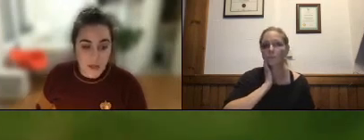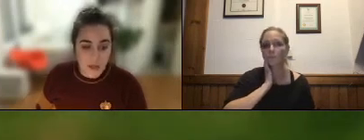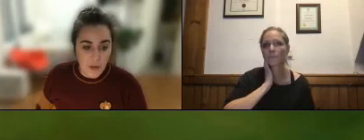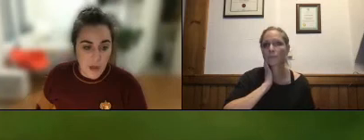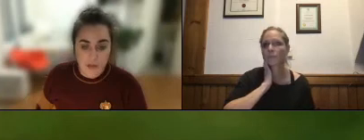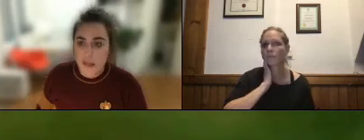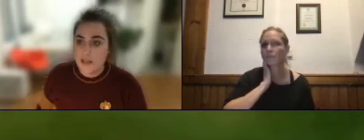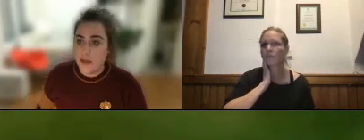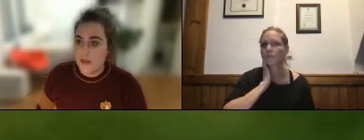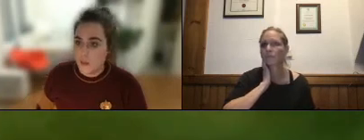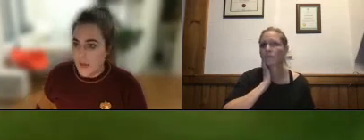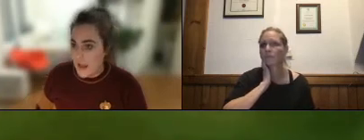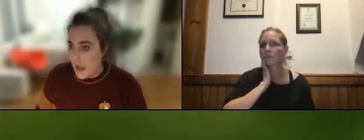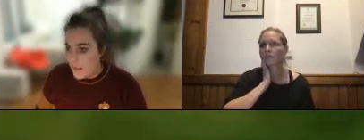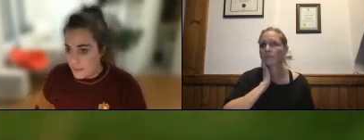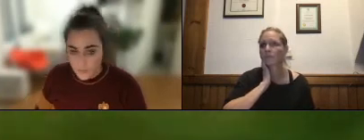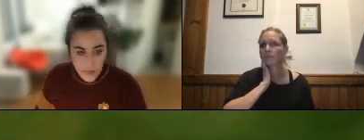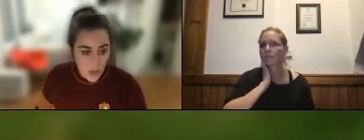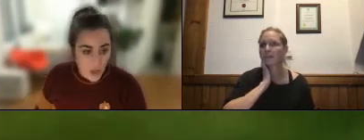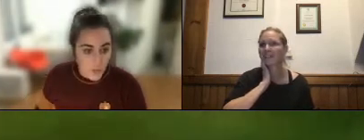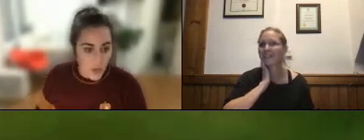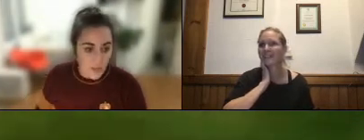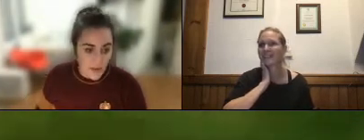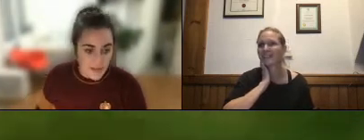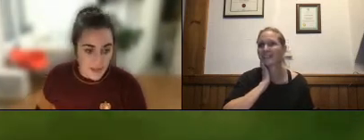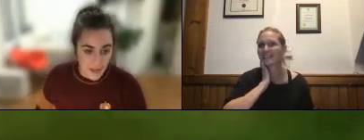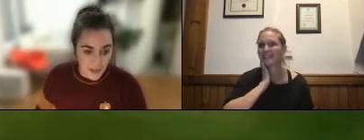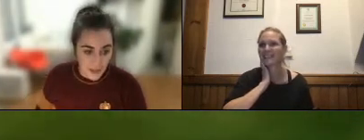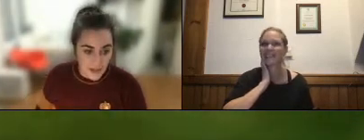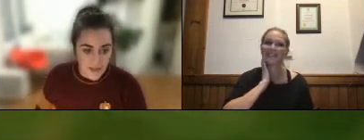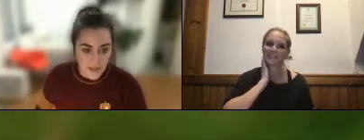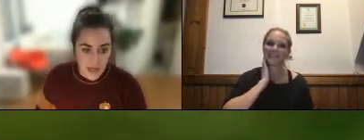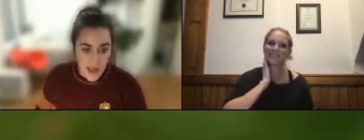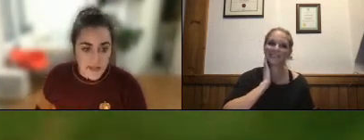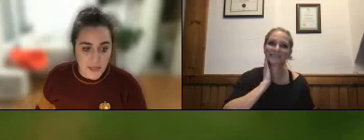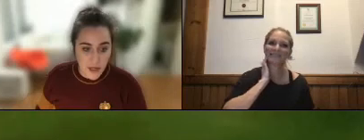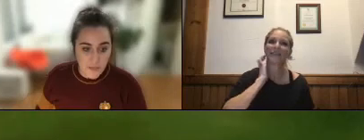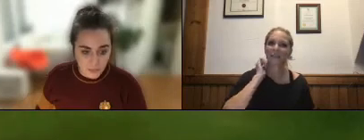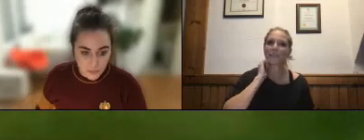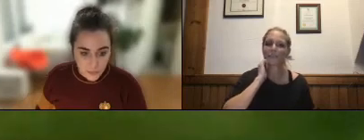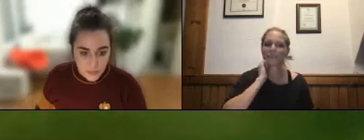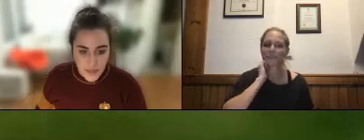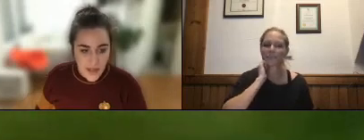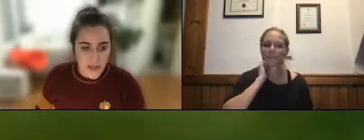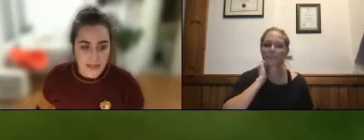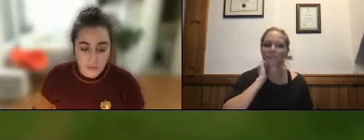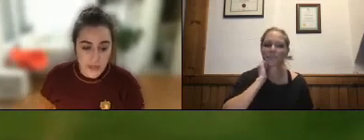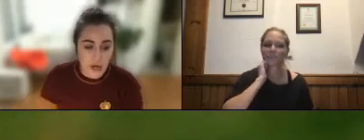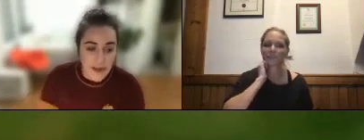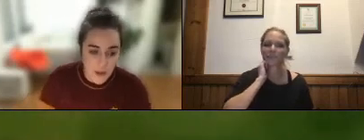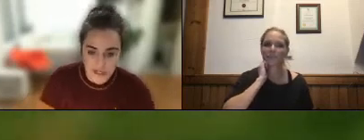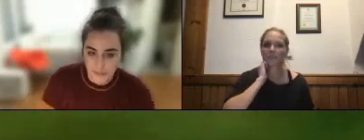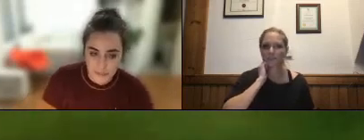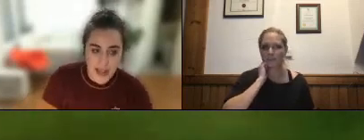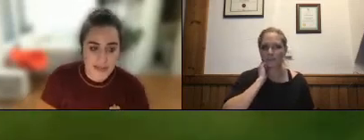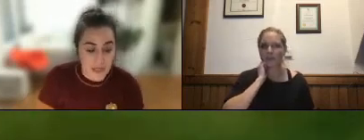expansion. So I think that's when I saw that pop into the chat. So yeah, that's a really